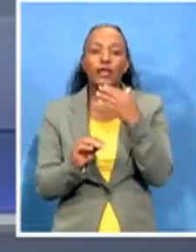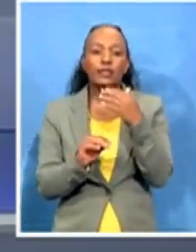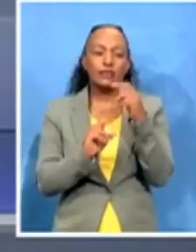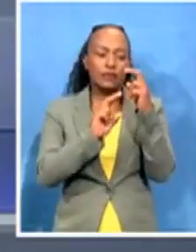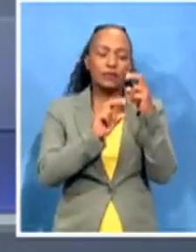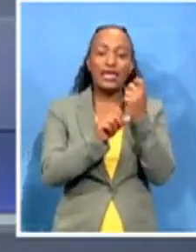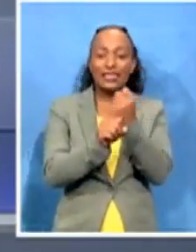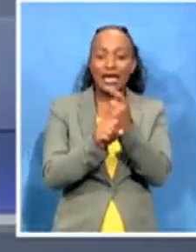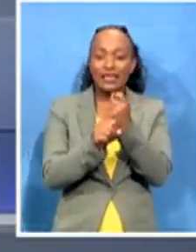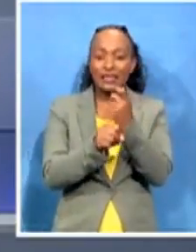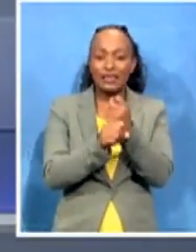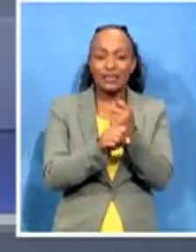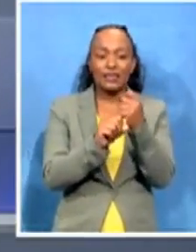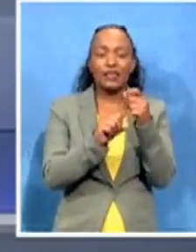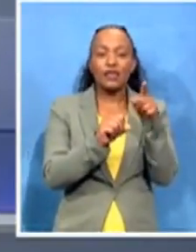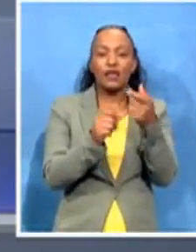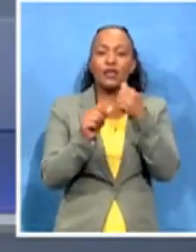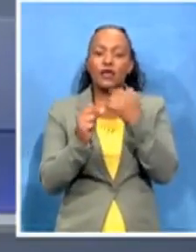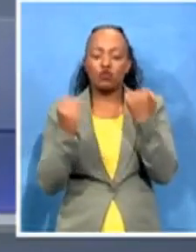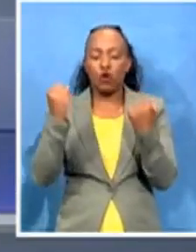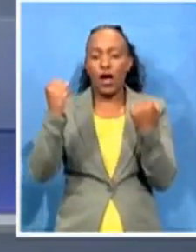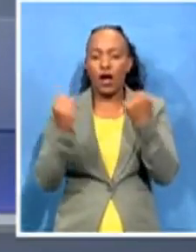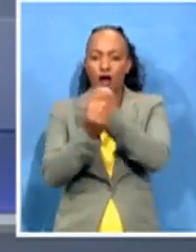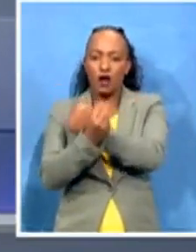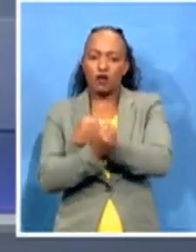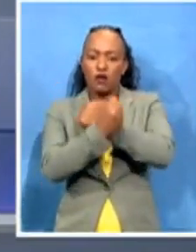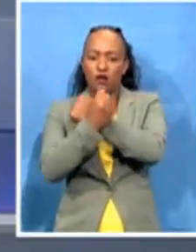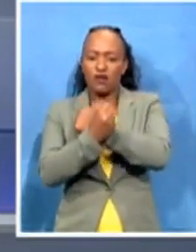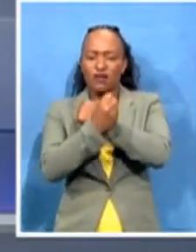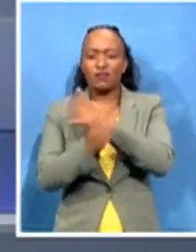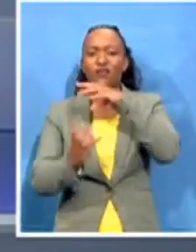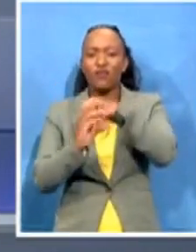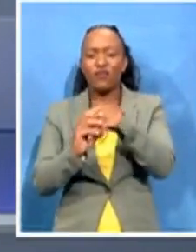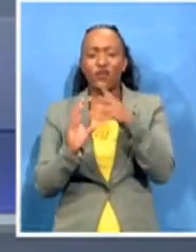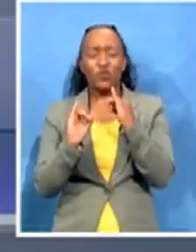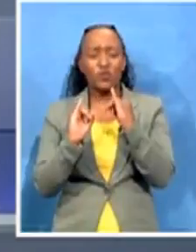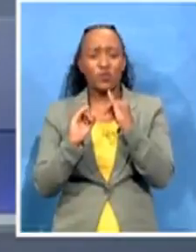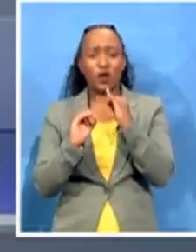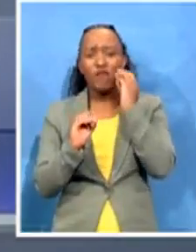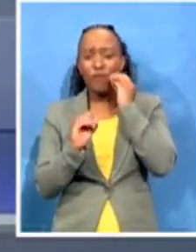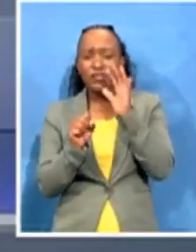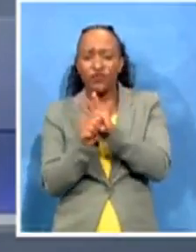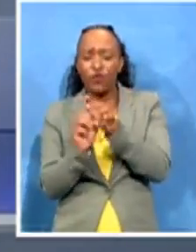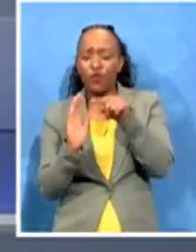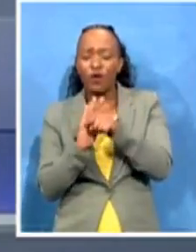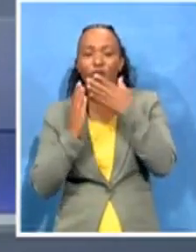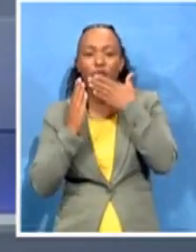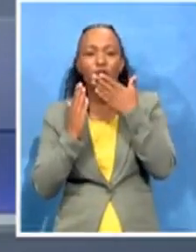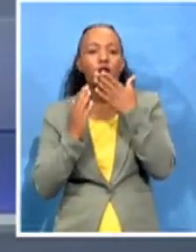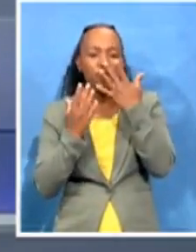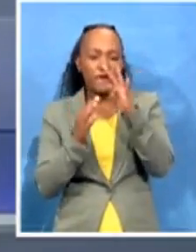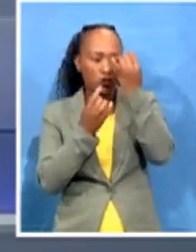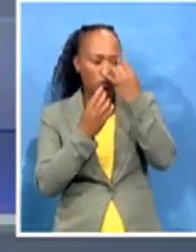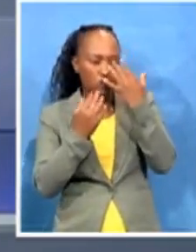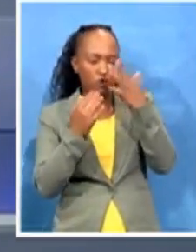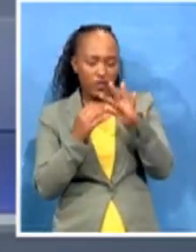truck, we understand. Details are sketchy at this stage. Robert telling us as much as he knows. But we'll stay on the story, get in our reporters there